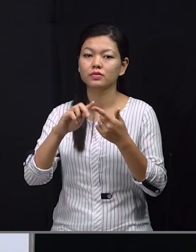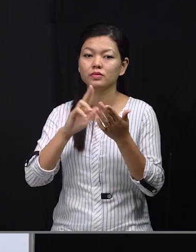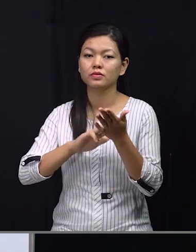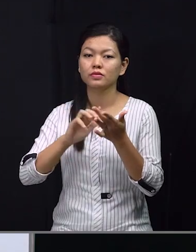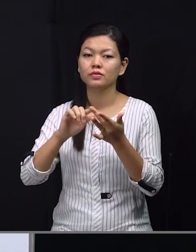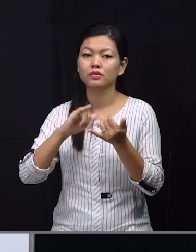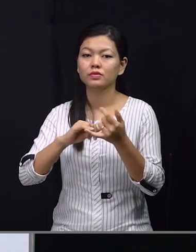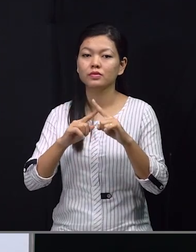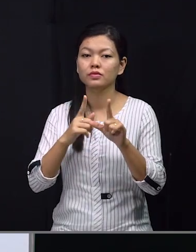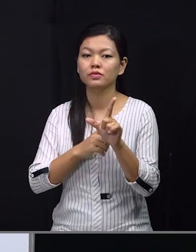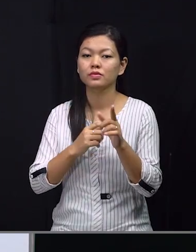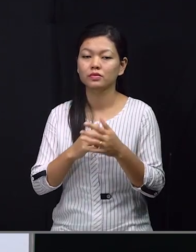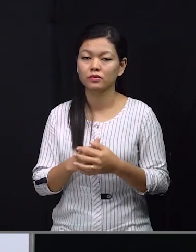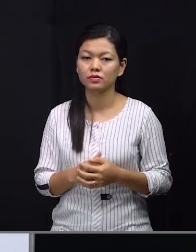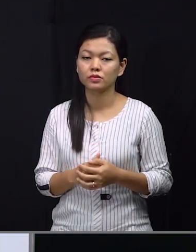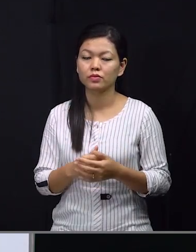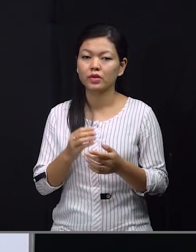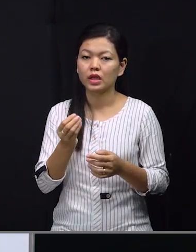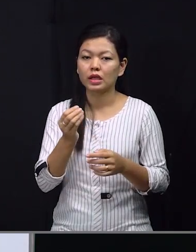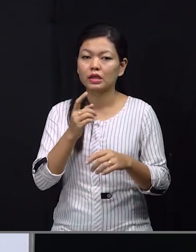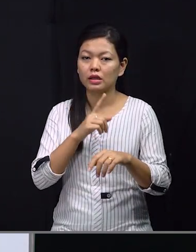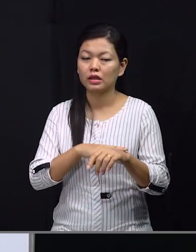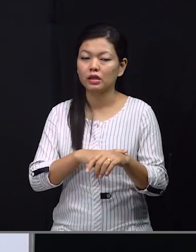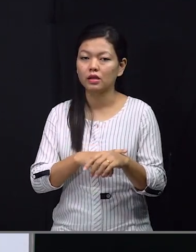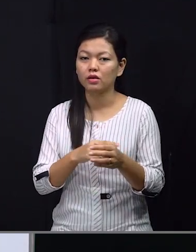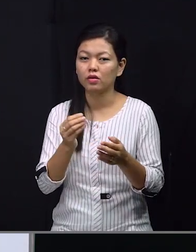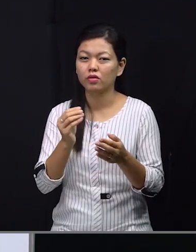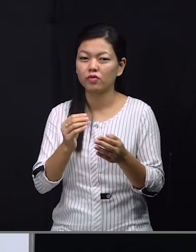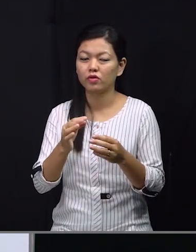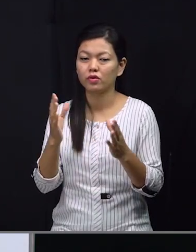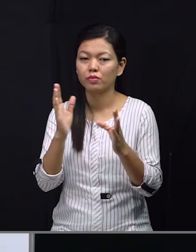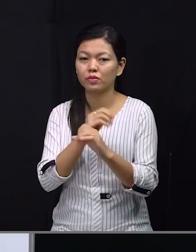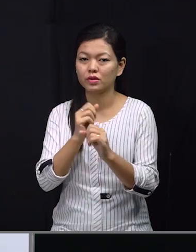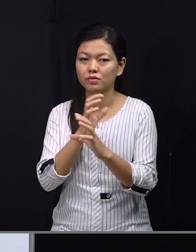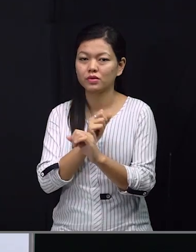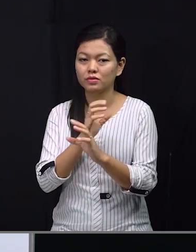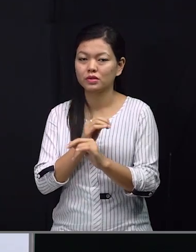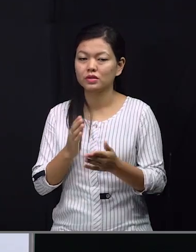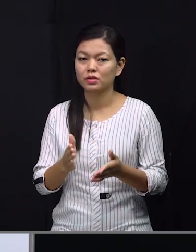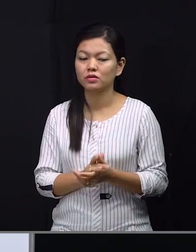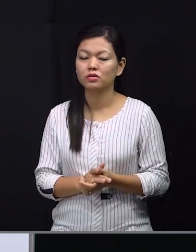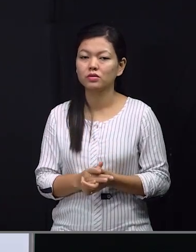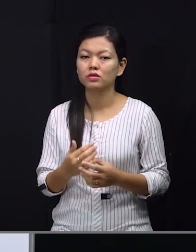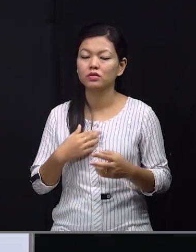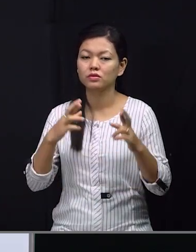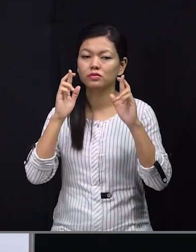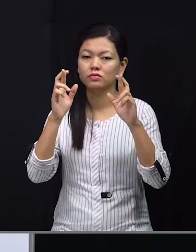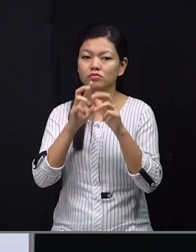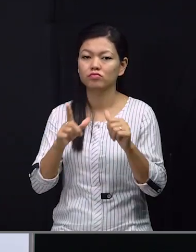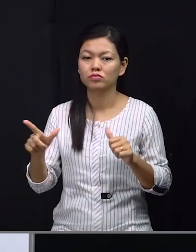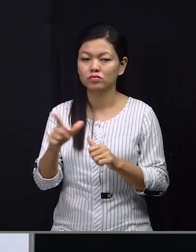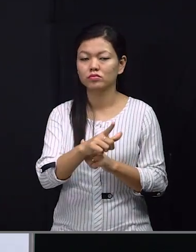It has been some time since our last class, and so I hope that all of you are doing well and studying hard at